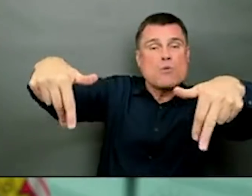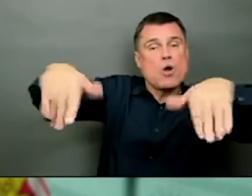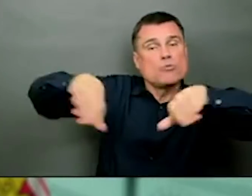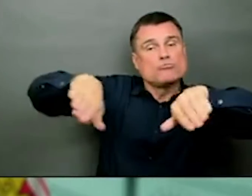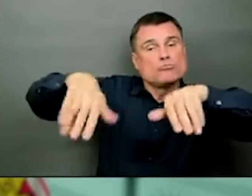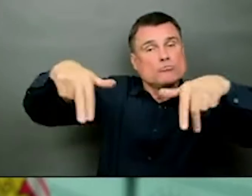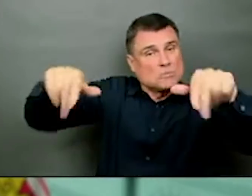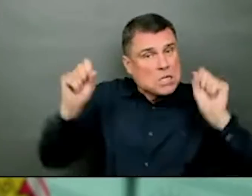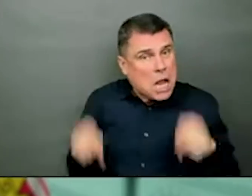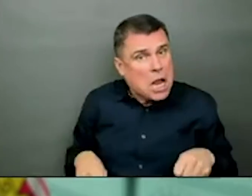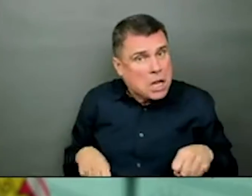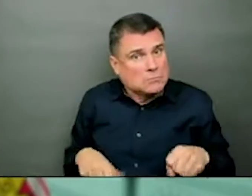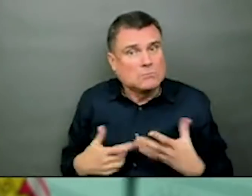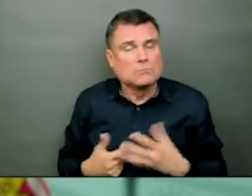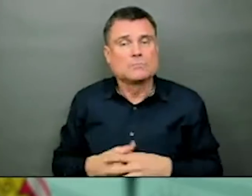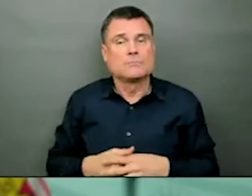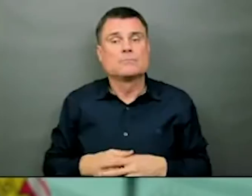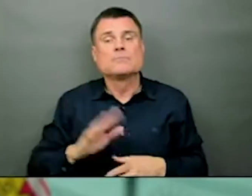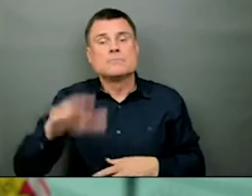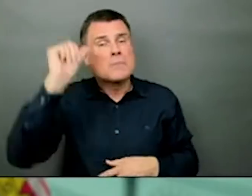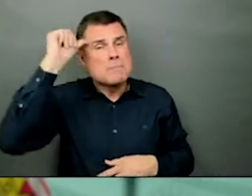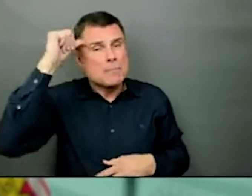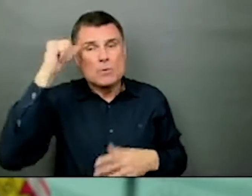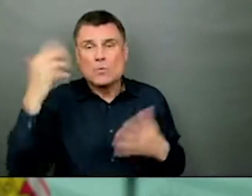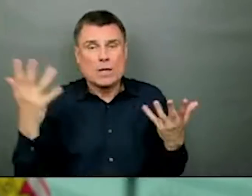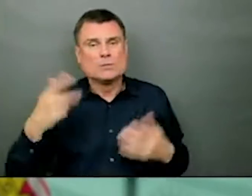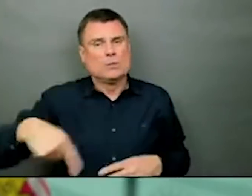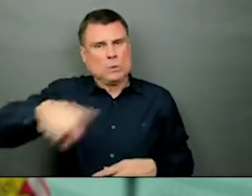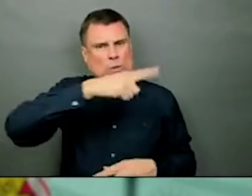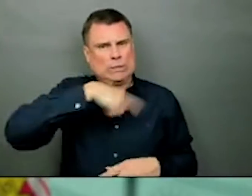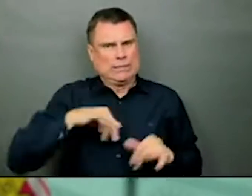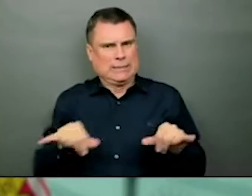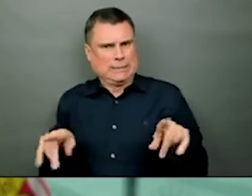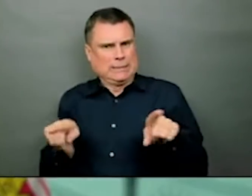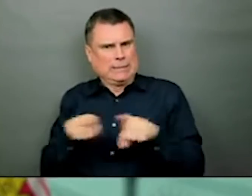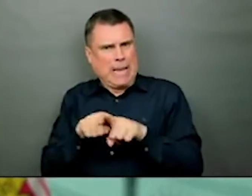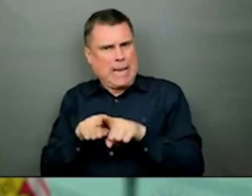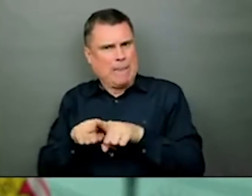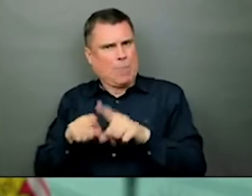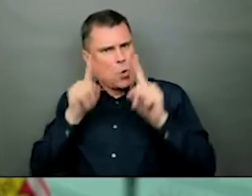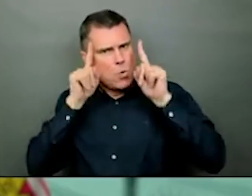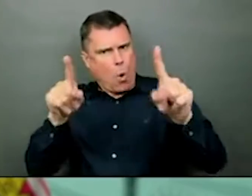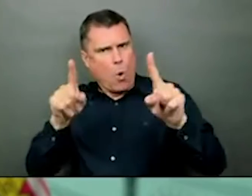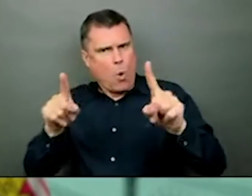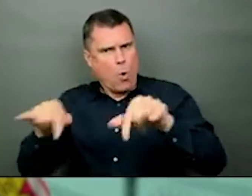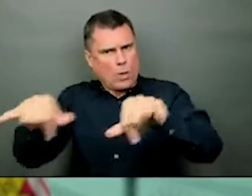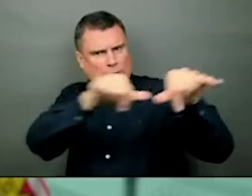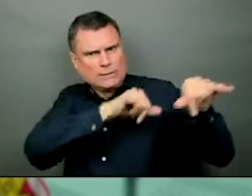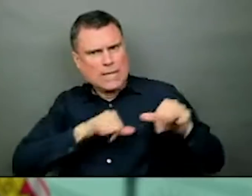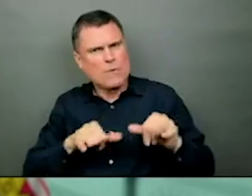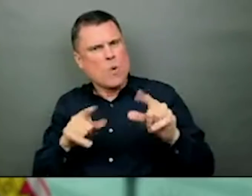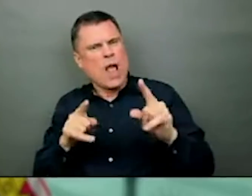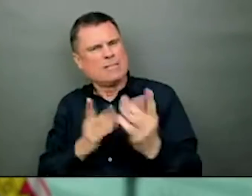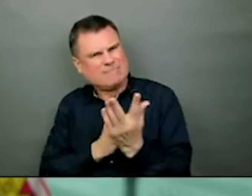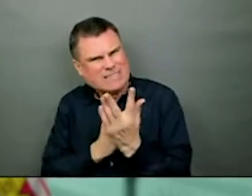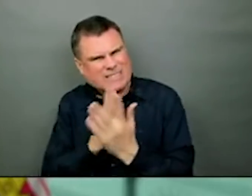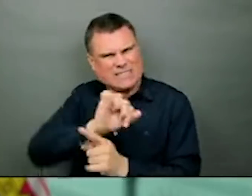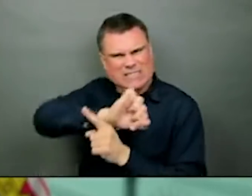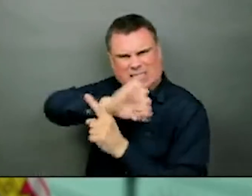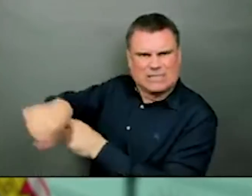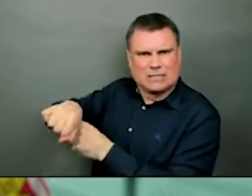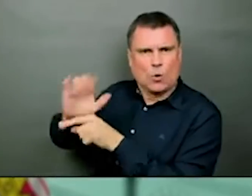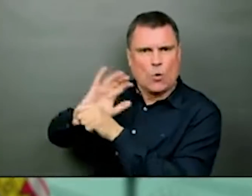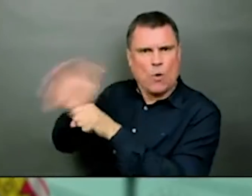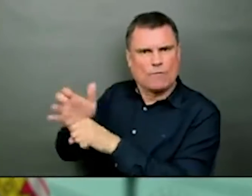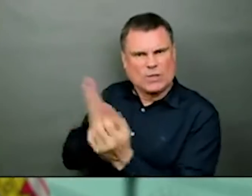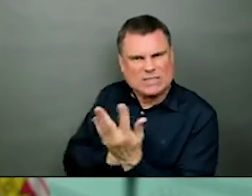have more in common than what separates us. And I really would like to thank all British Columbians at this time in the pandemic for having persevered